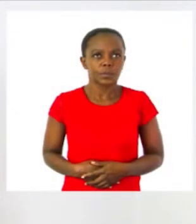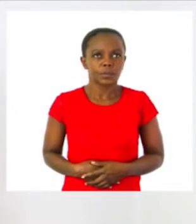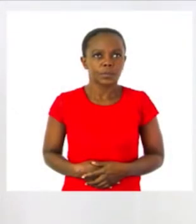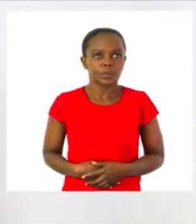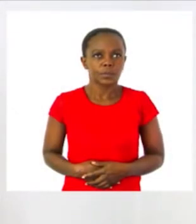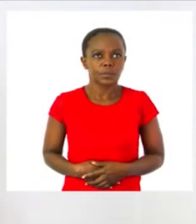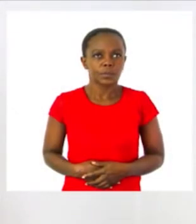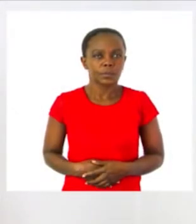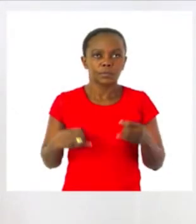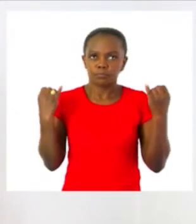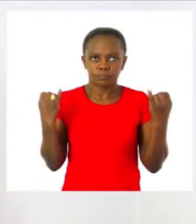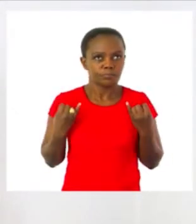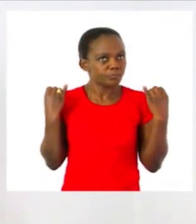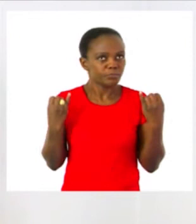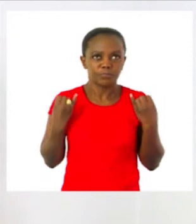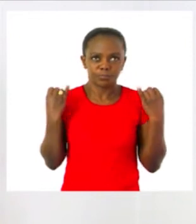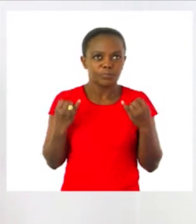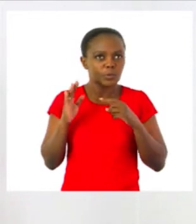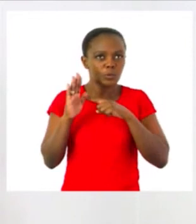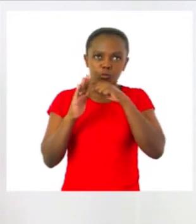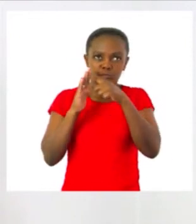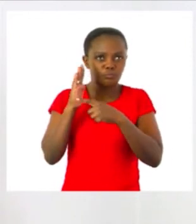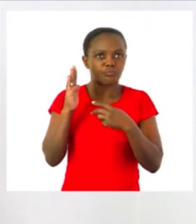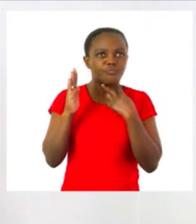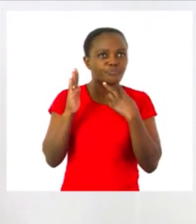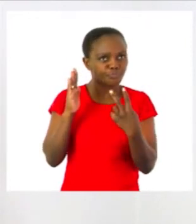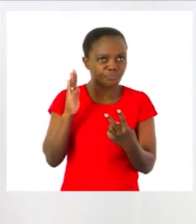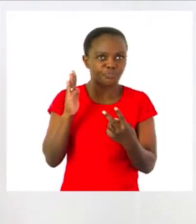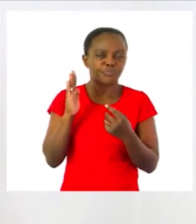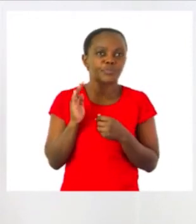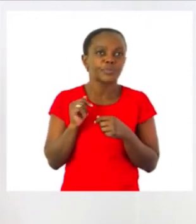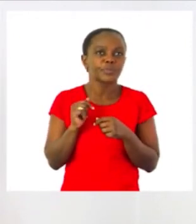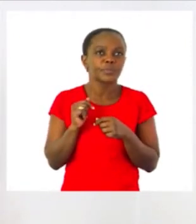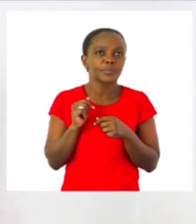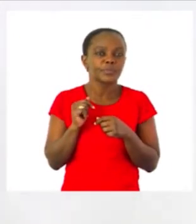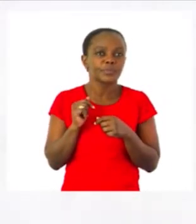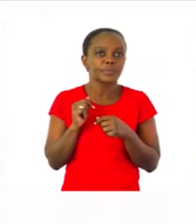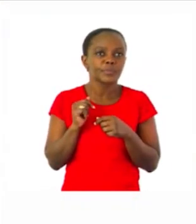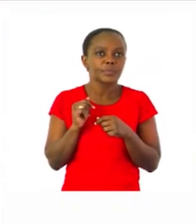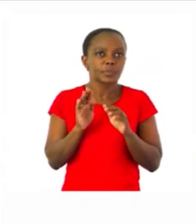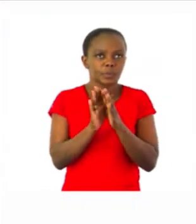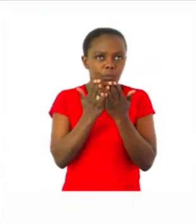I'm having so much fun using the vowel sounds. Now moving on to page